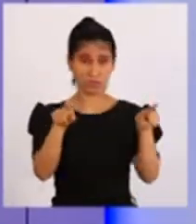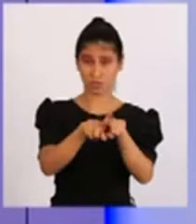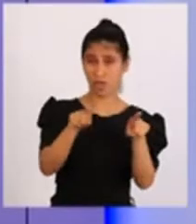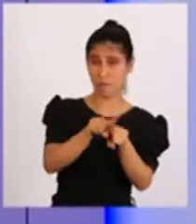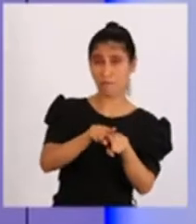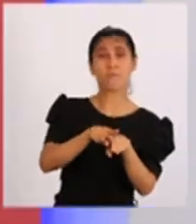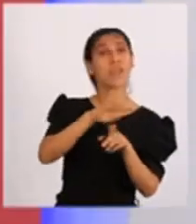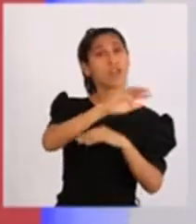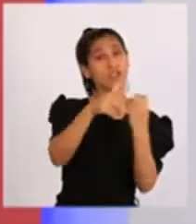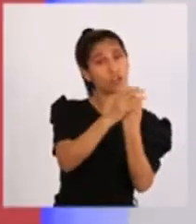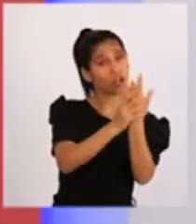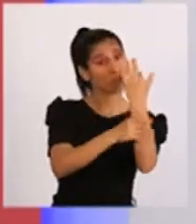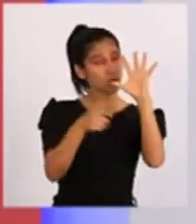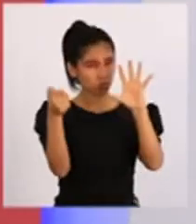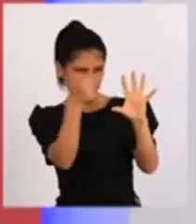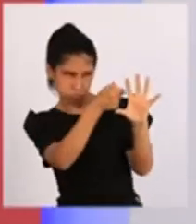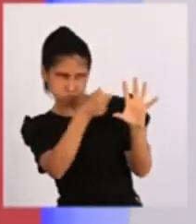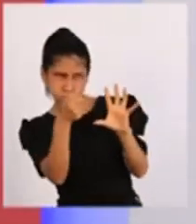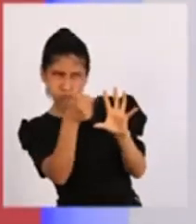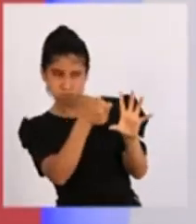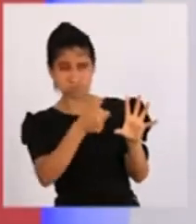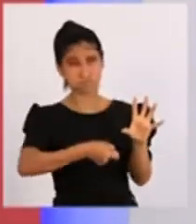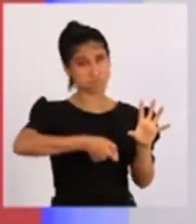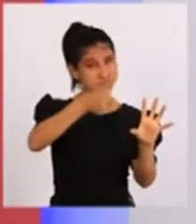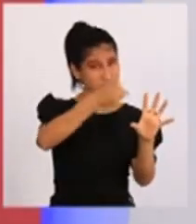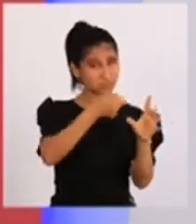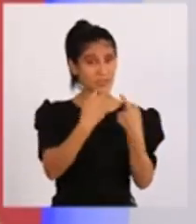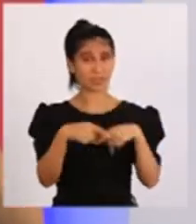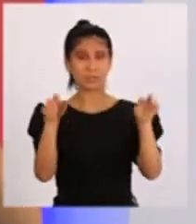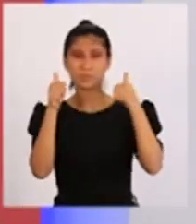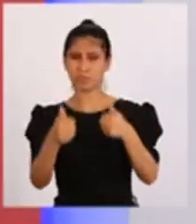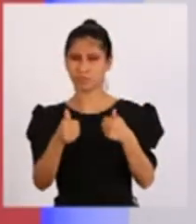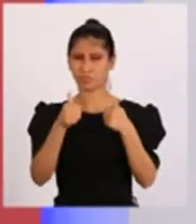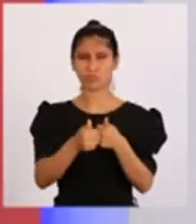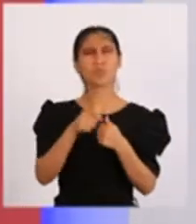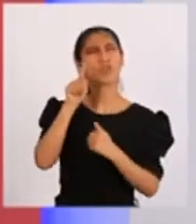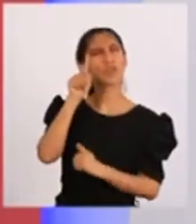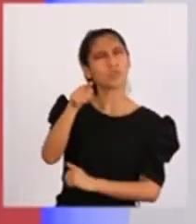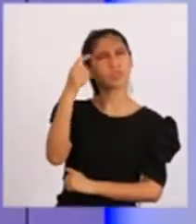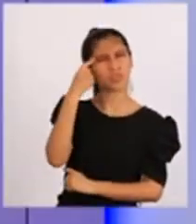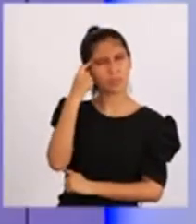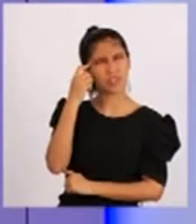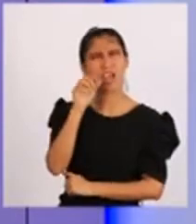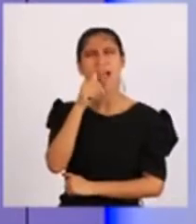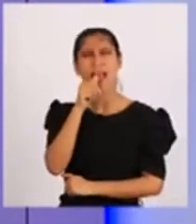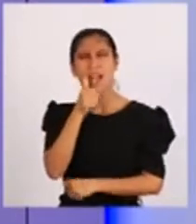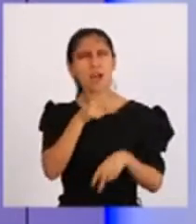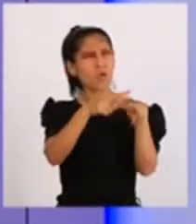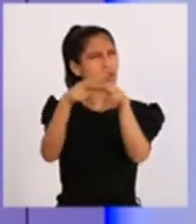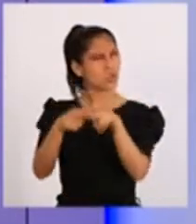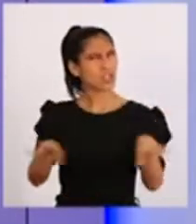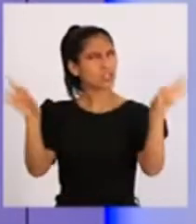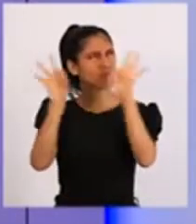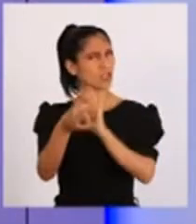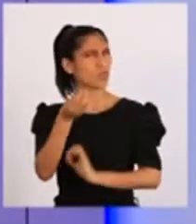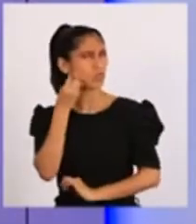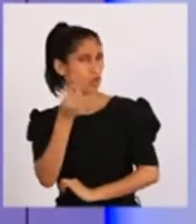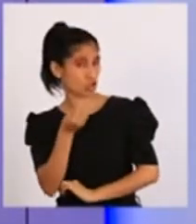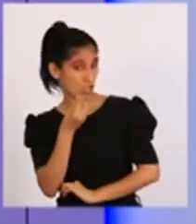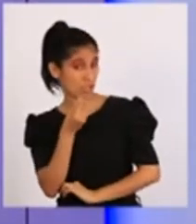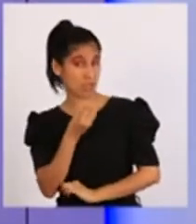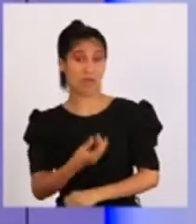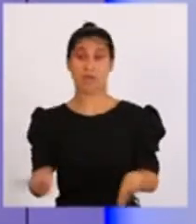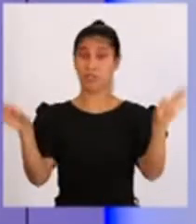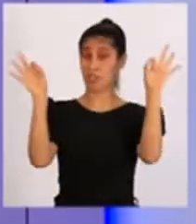our pets. Why is it important to conserve water? Because it's very important in